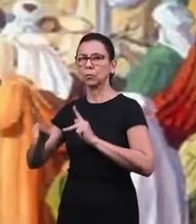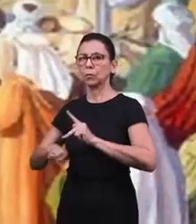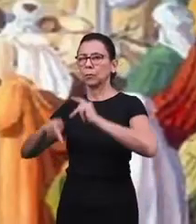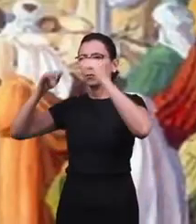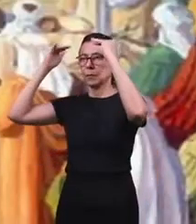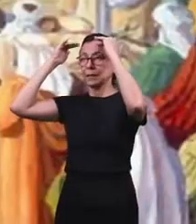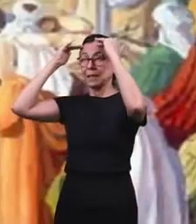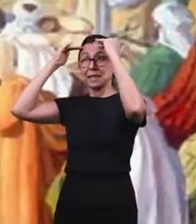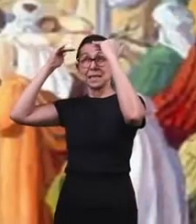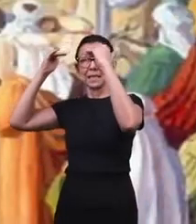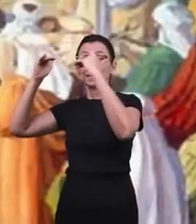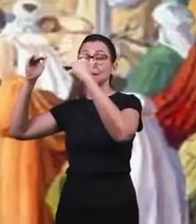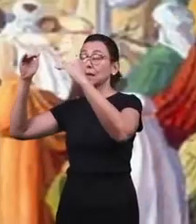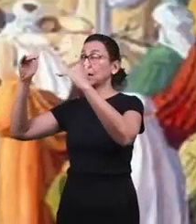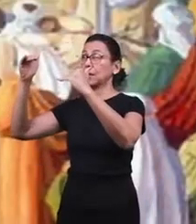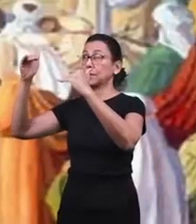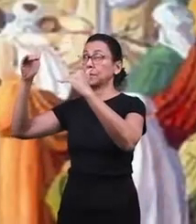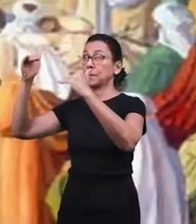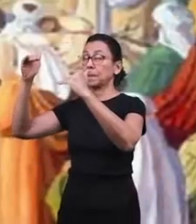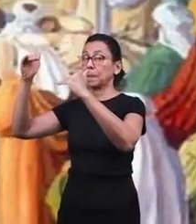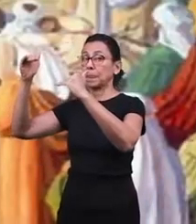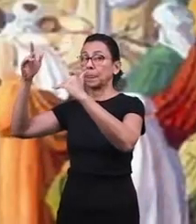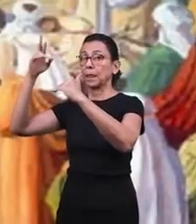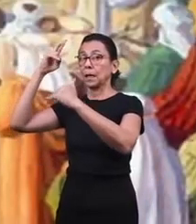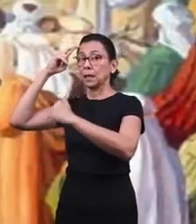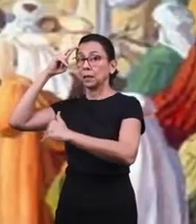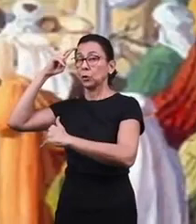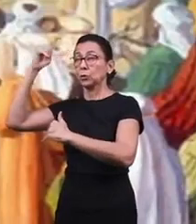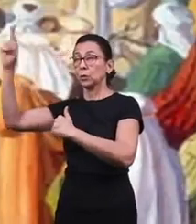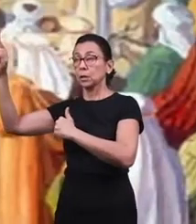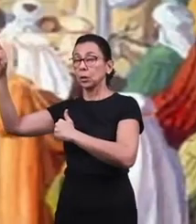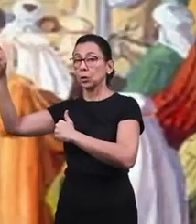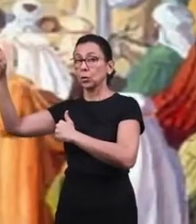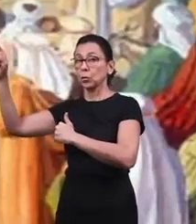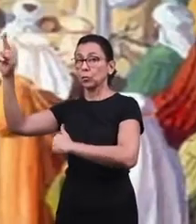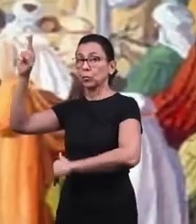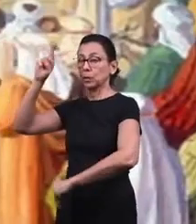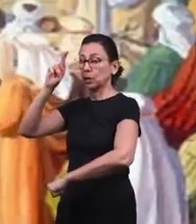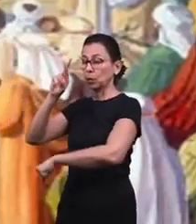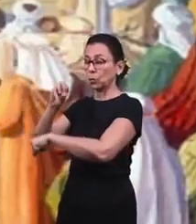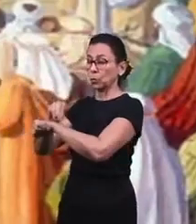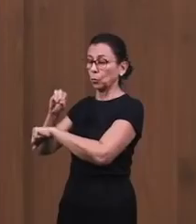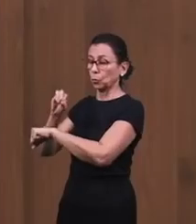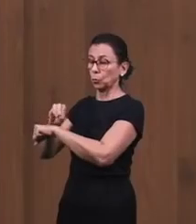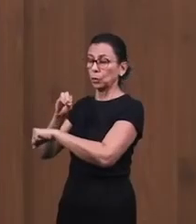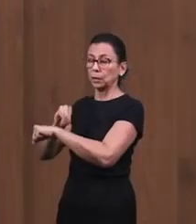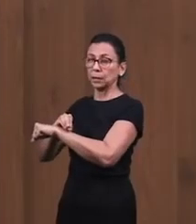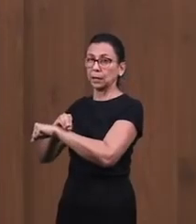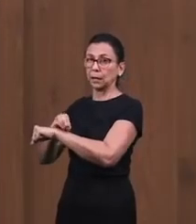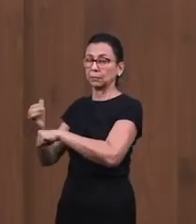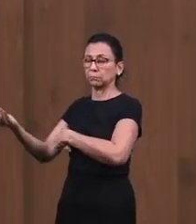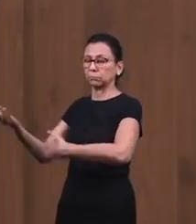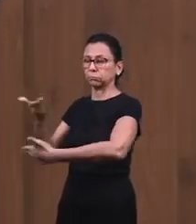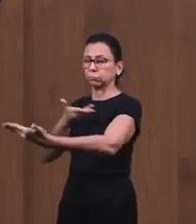obey the Lord. And the Lord would love and would take care of them.